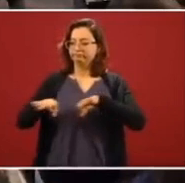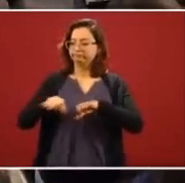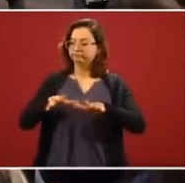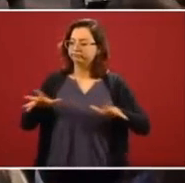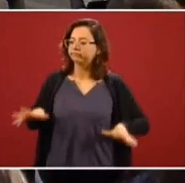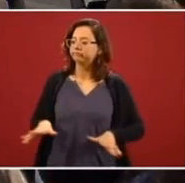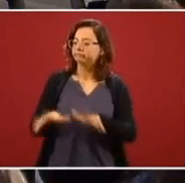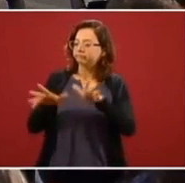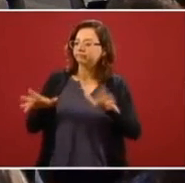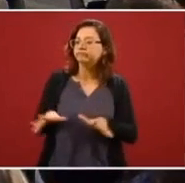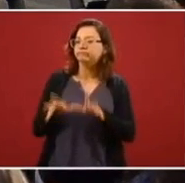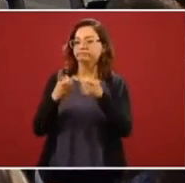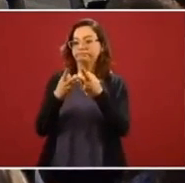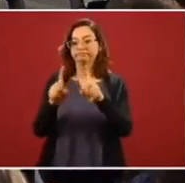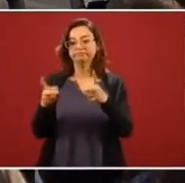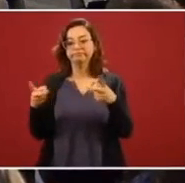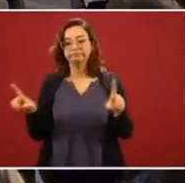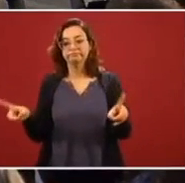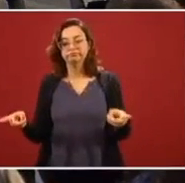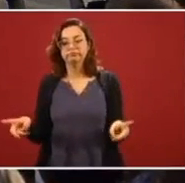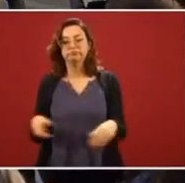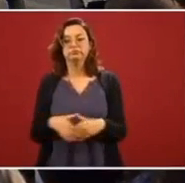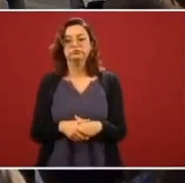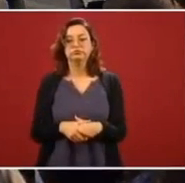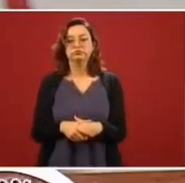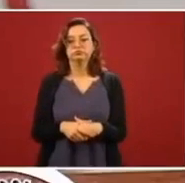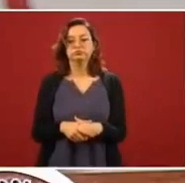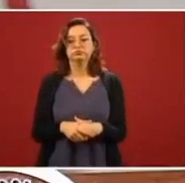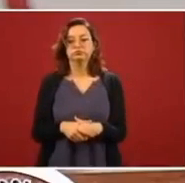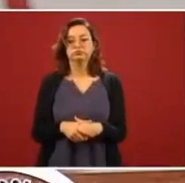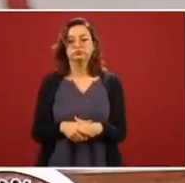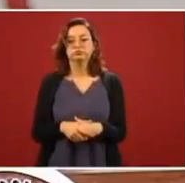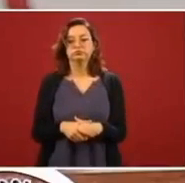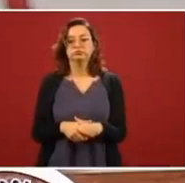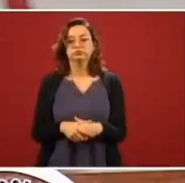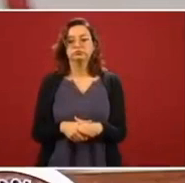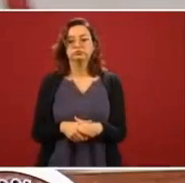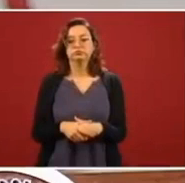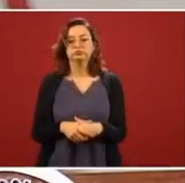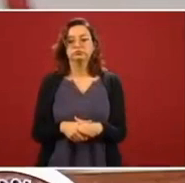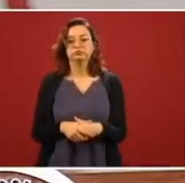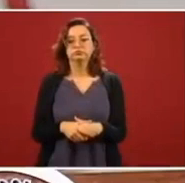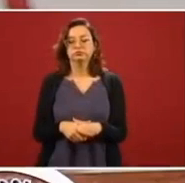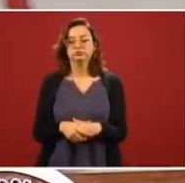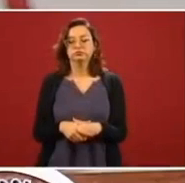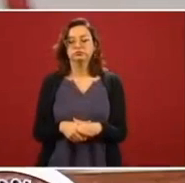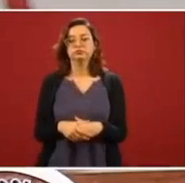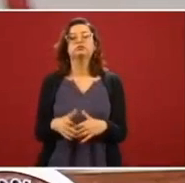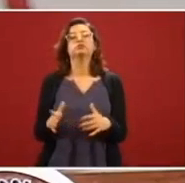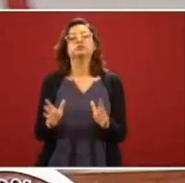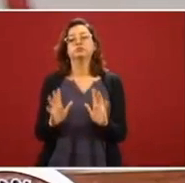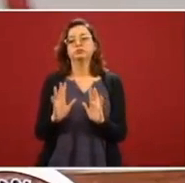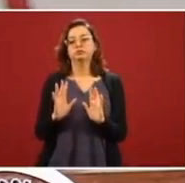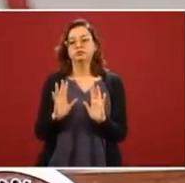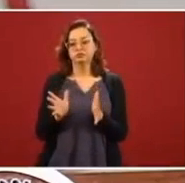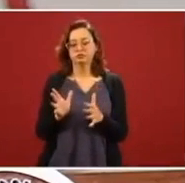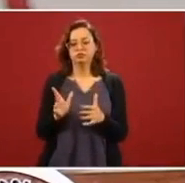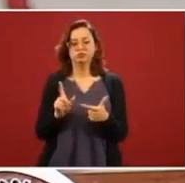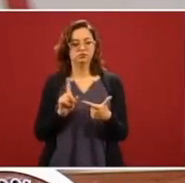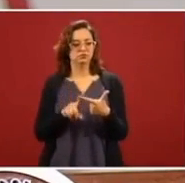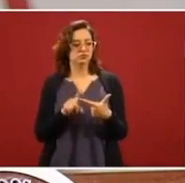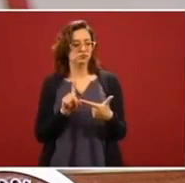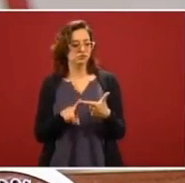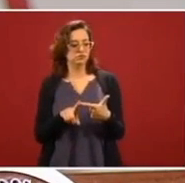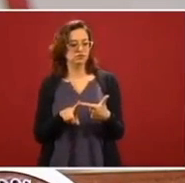jobs Como cuestiones básicas. Ya as basic matters. sabemos que